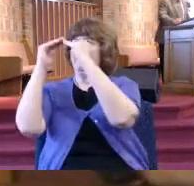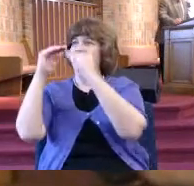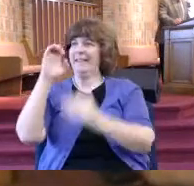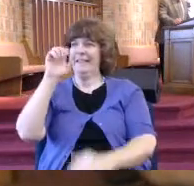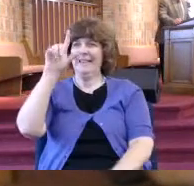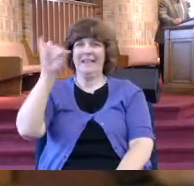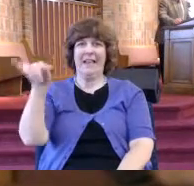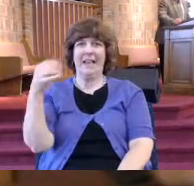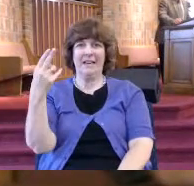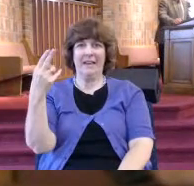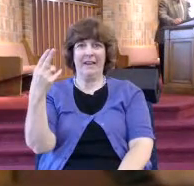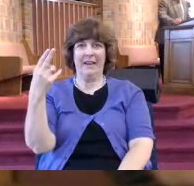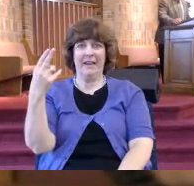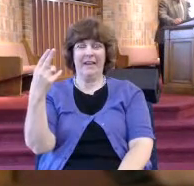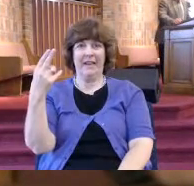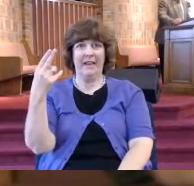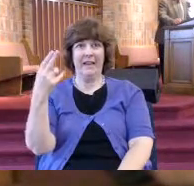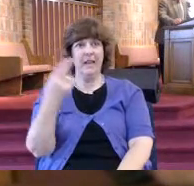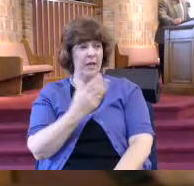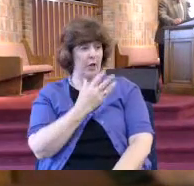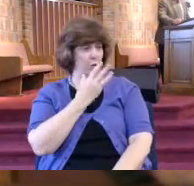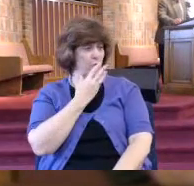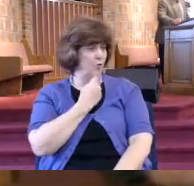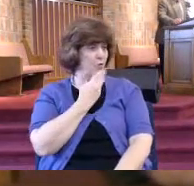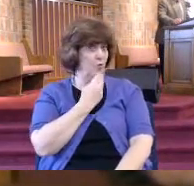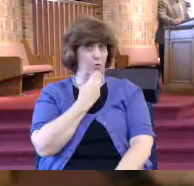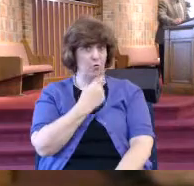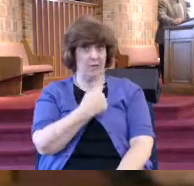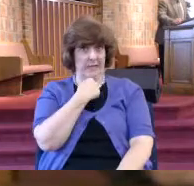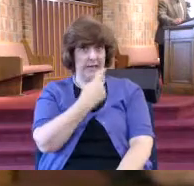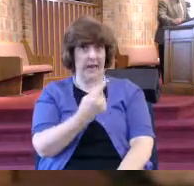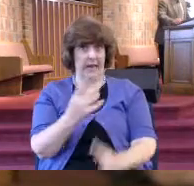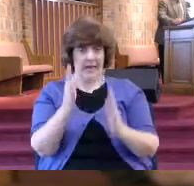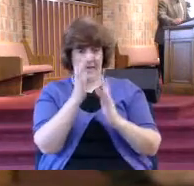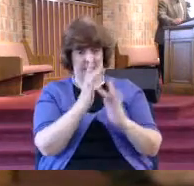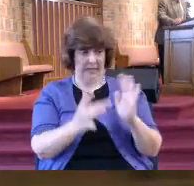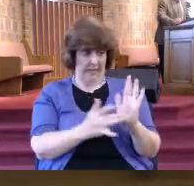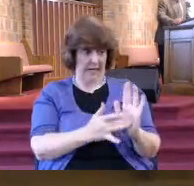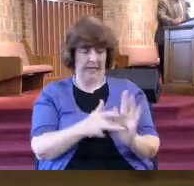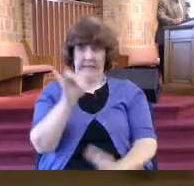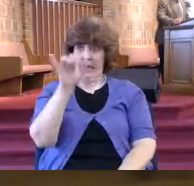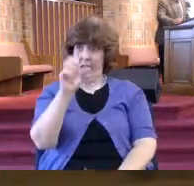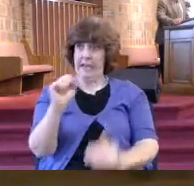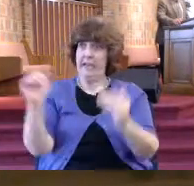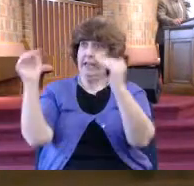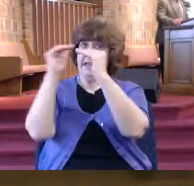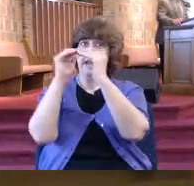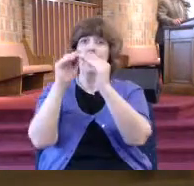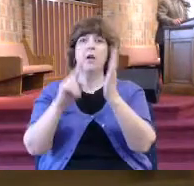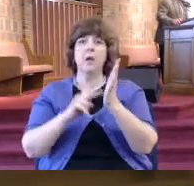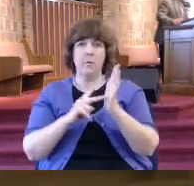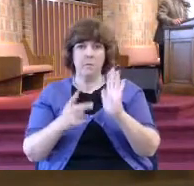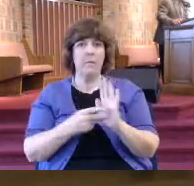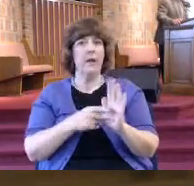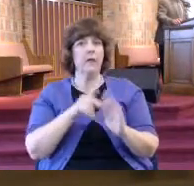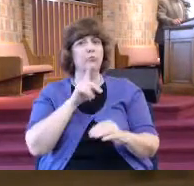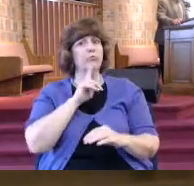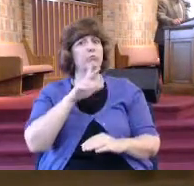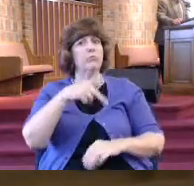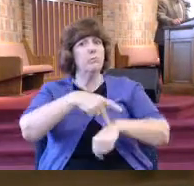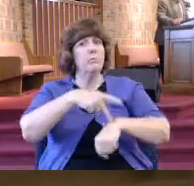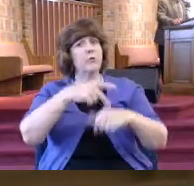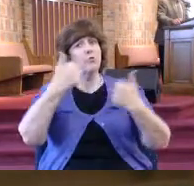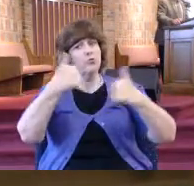For a Jew to have made that statement about Jesus would have shown a great deal of respect